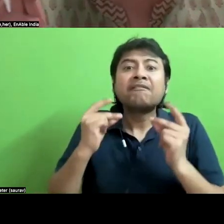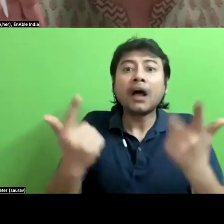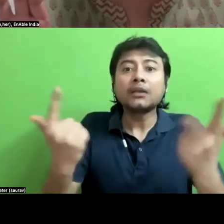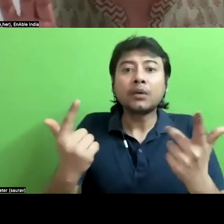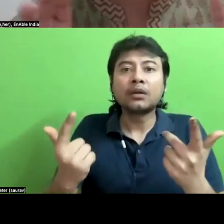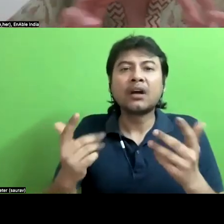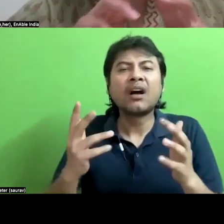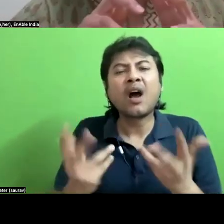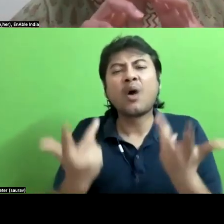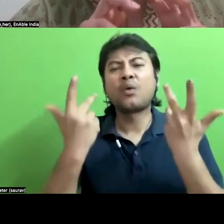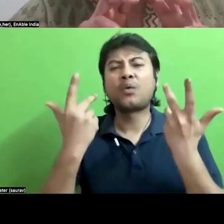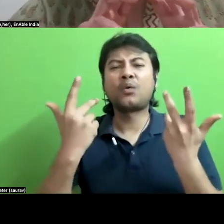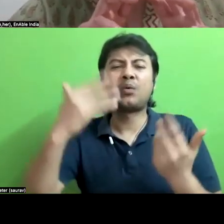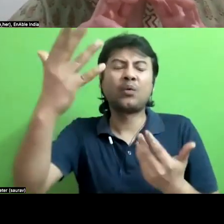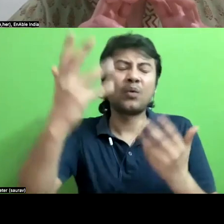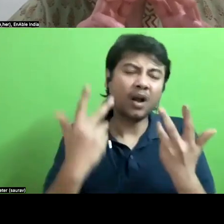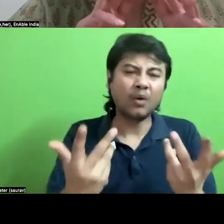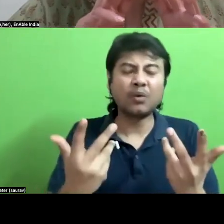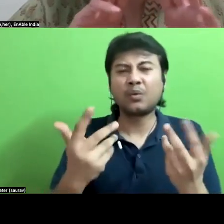human problem.